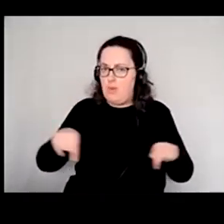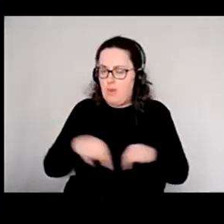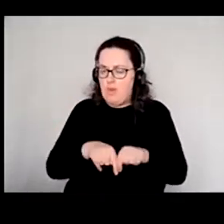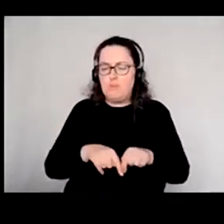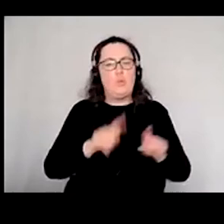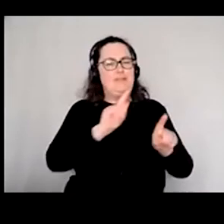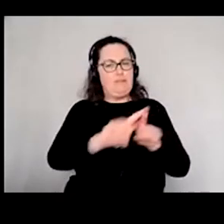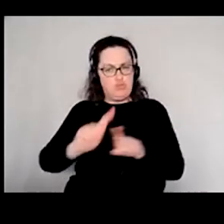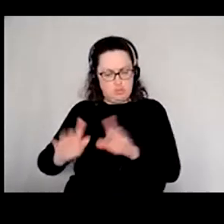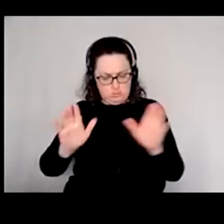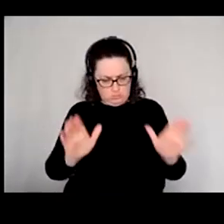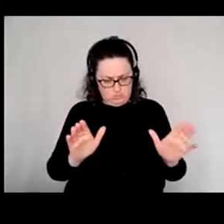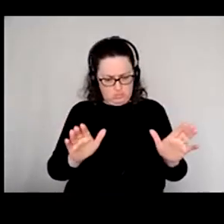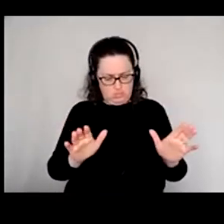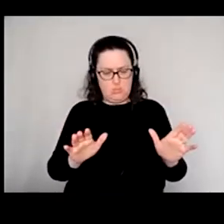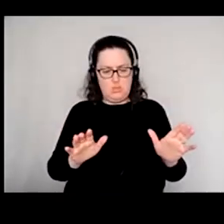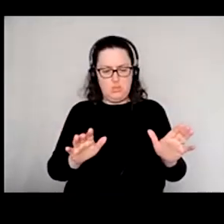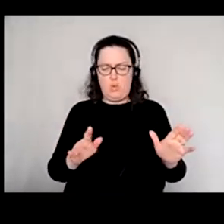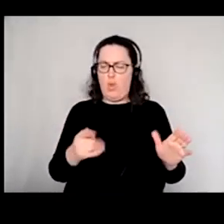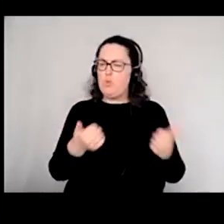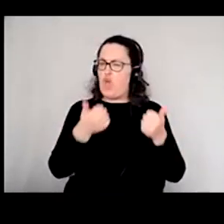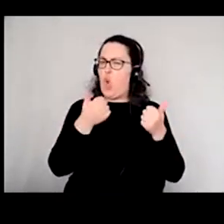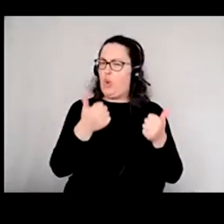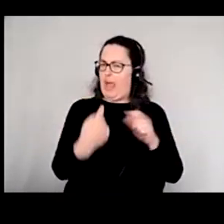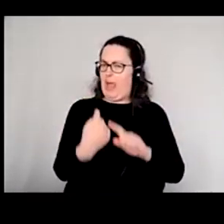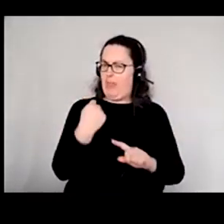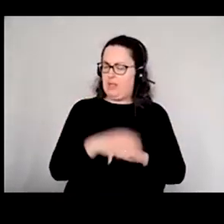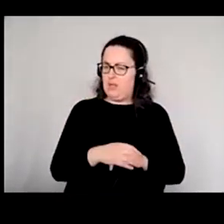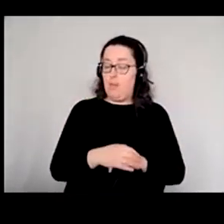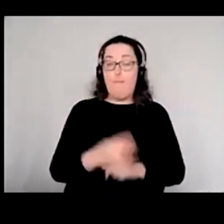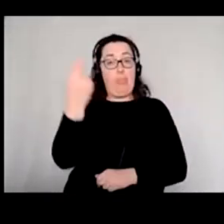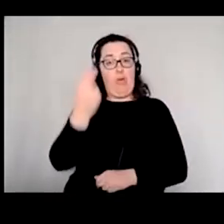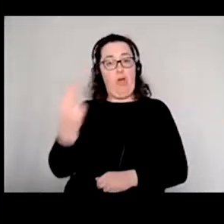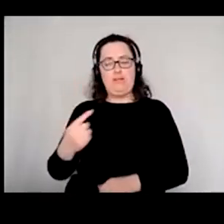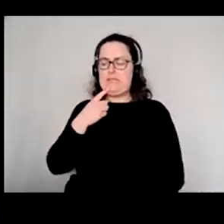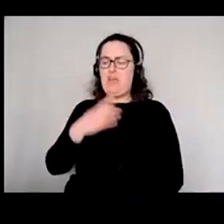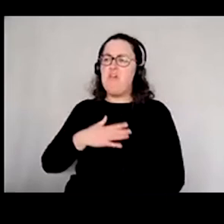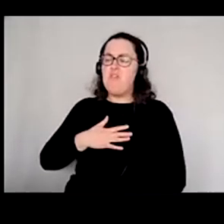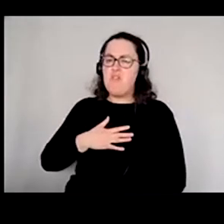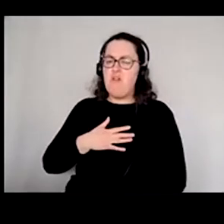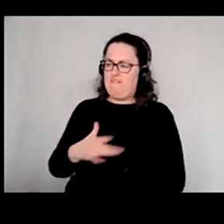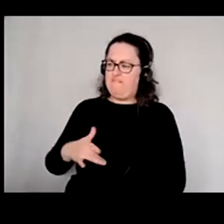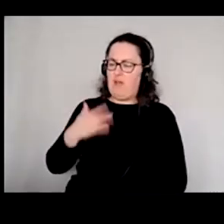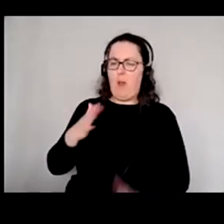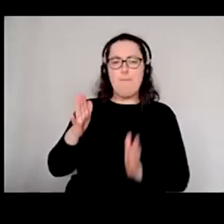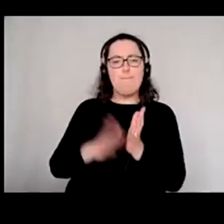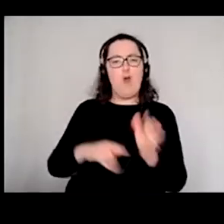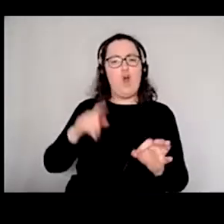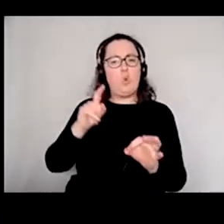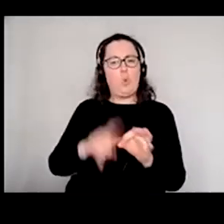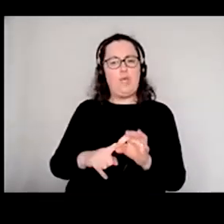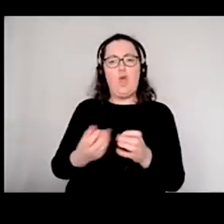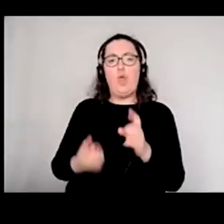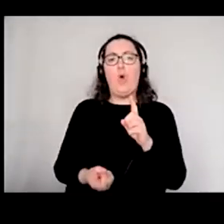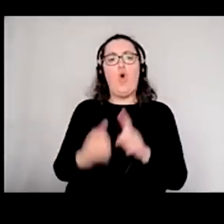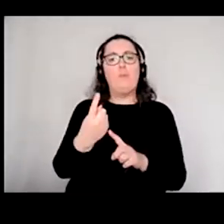difference. And then it felt okay. But the artists were saying, well, you know, it felt to me like Mark Quinn had stolen the opportunity out